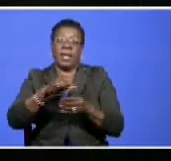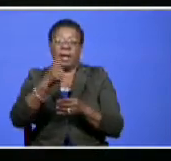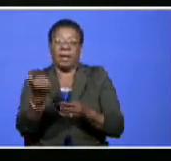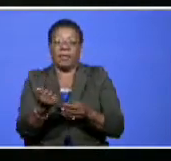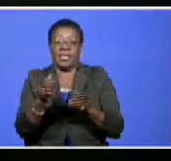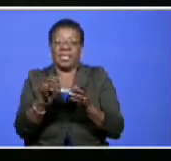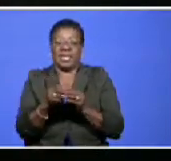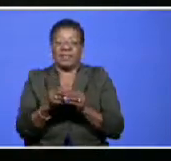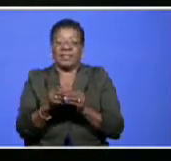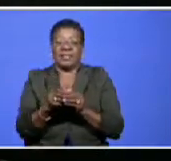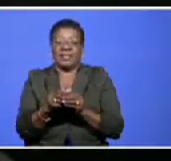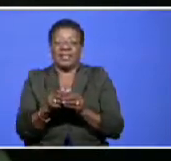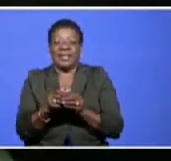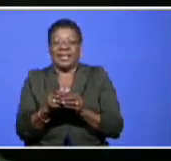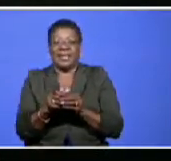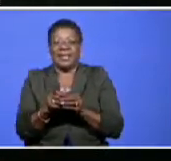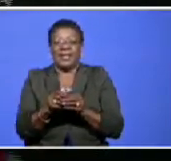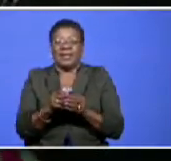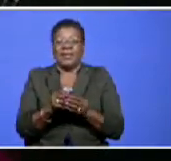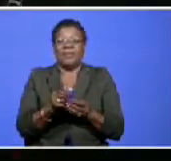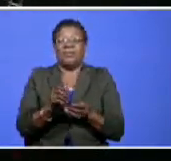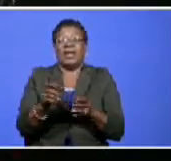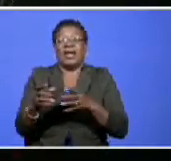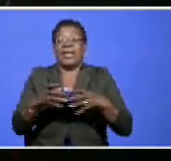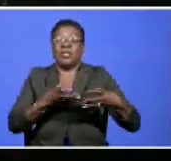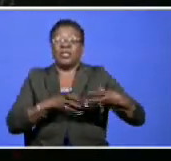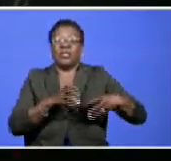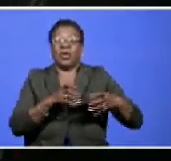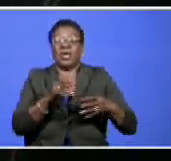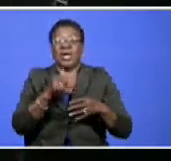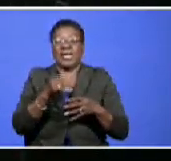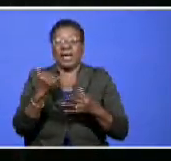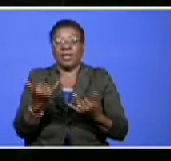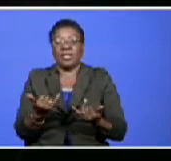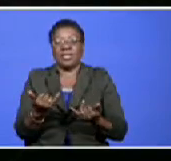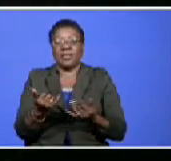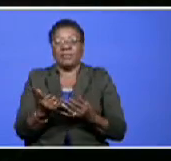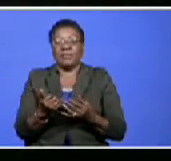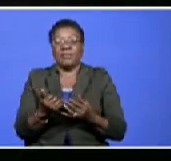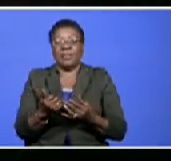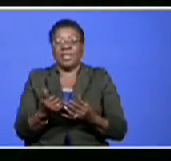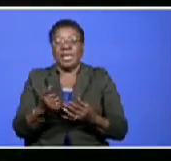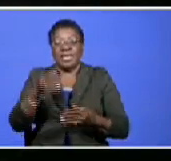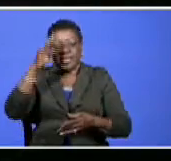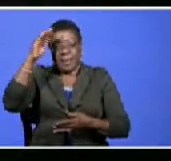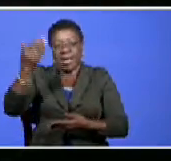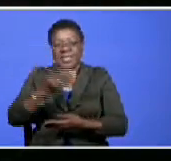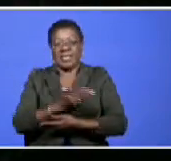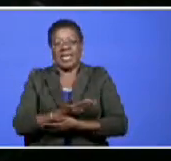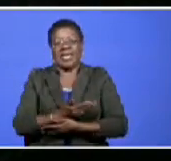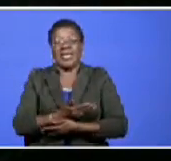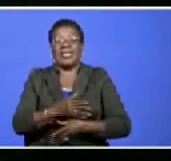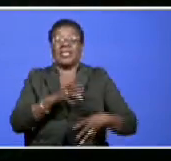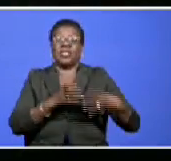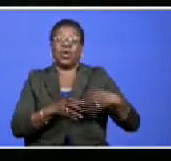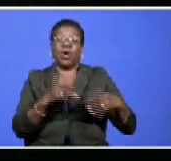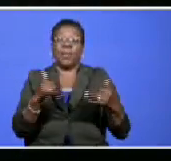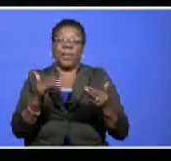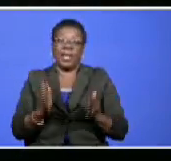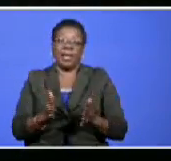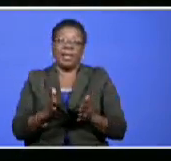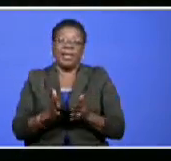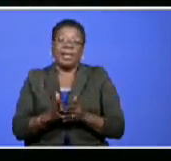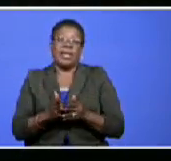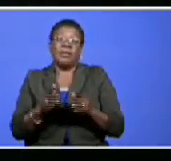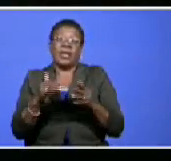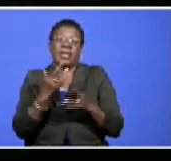from track and field, but Tim, I know you're into soccer as well. Your son plays. Absolutely. Yes, my son, he's a beach soccer player. He likes grass as well, but right now him and